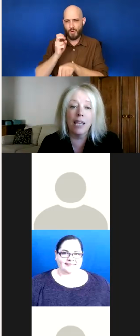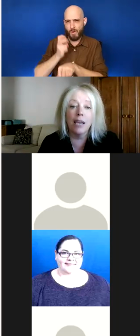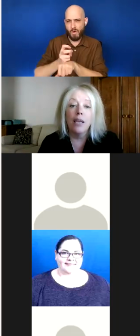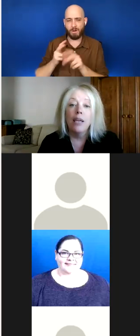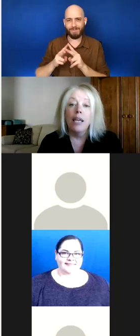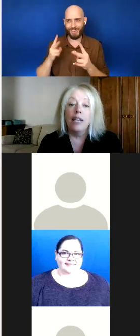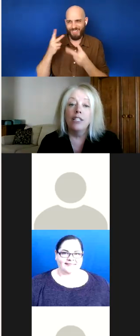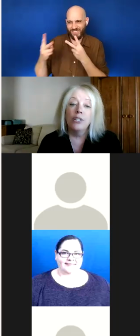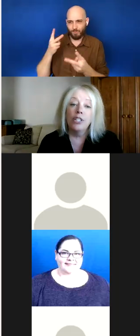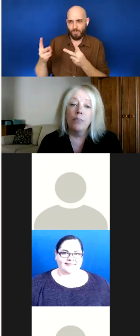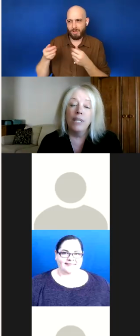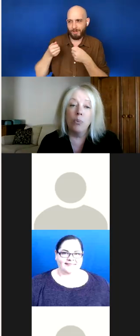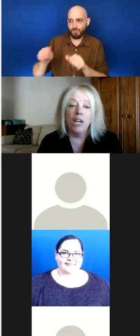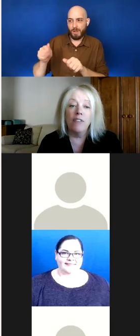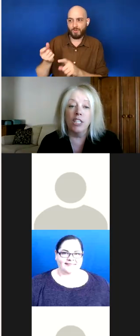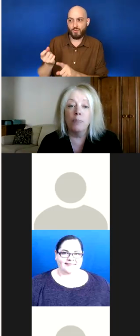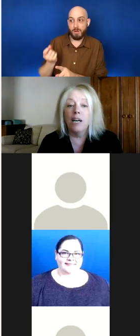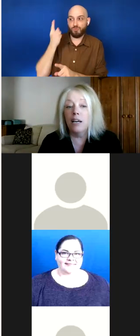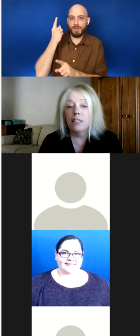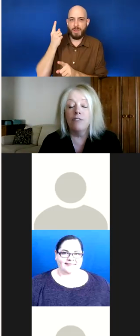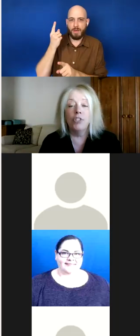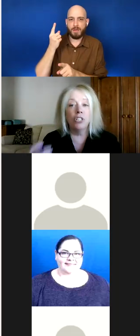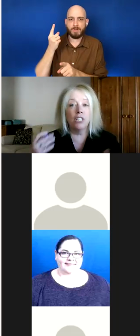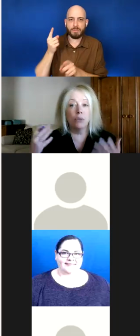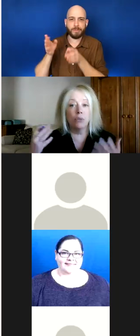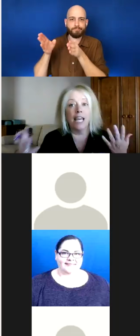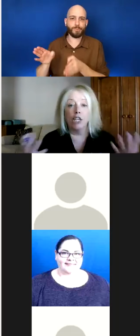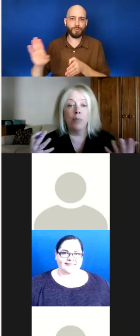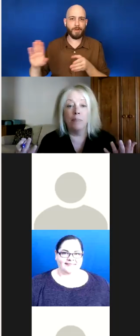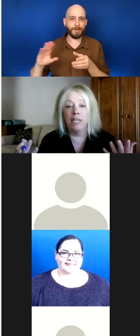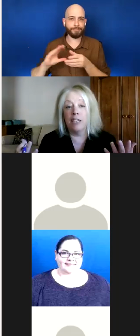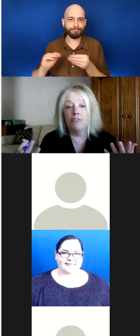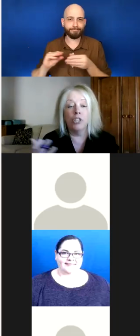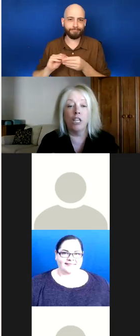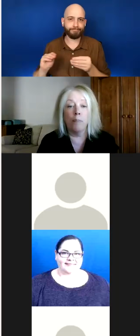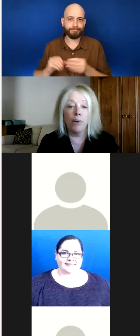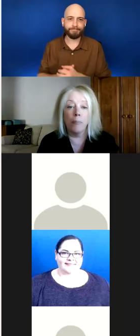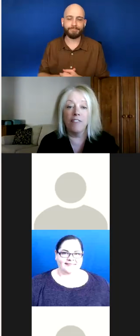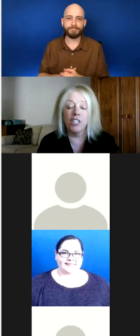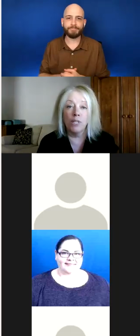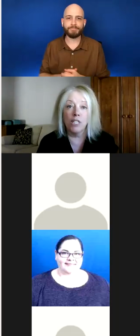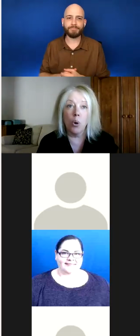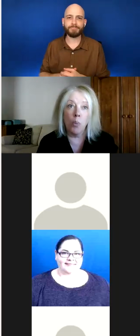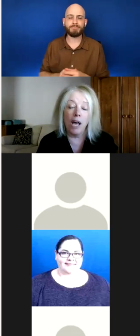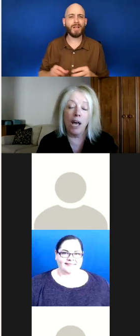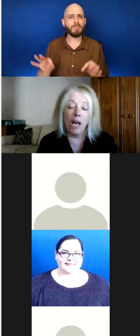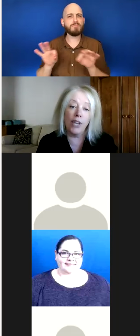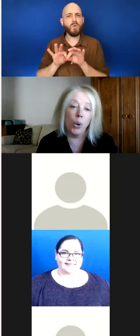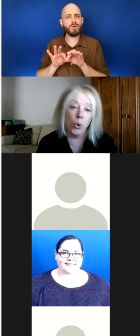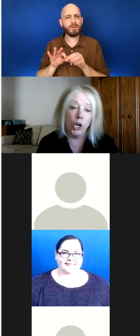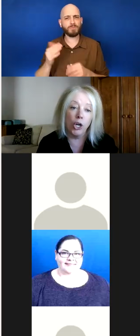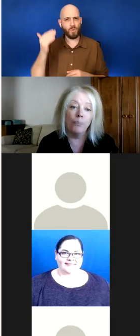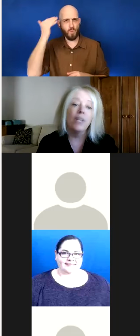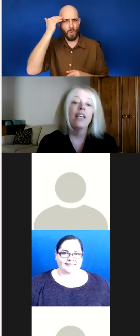someone's saying. And it's good to be aware of this because if you're in whatever setting you may be in, for example, if someone's a home